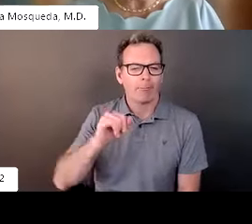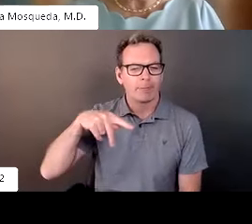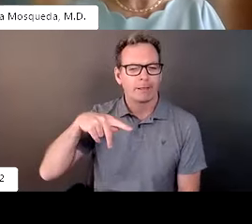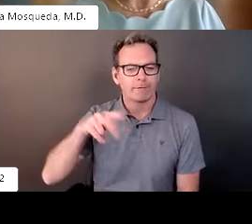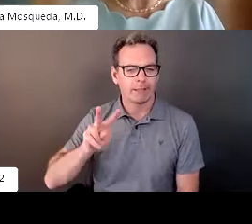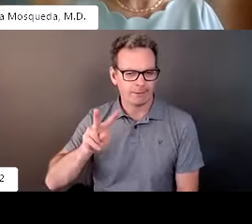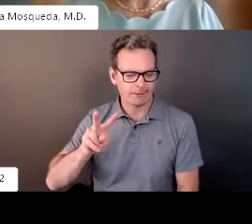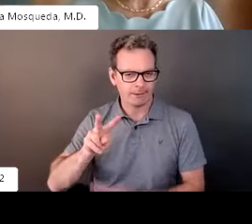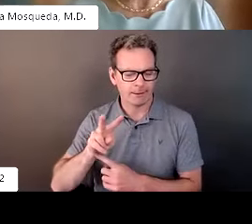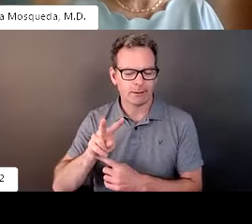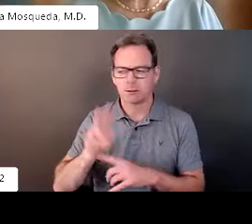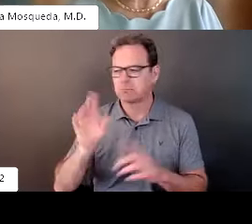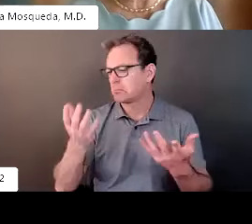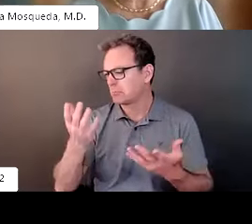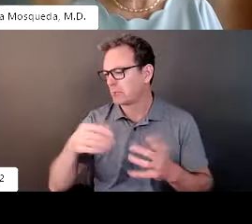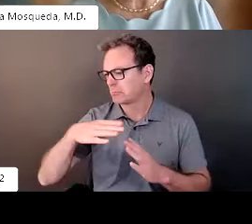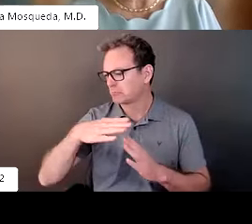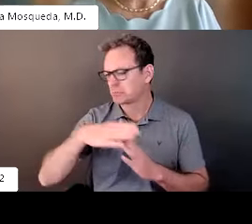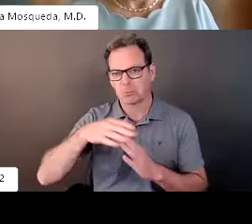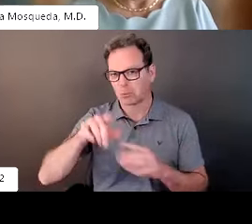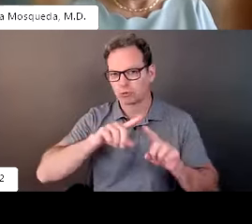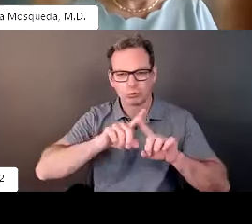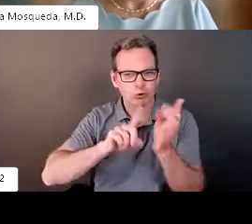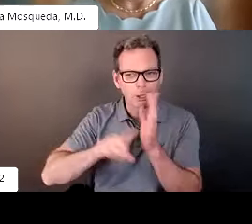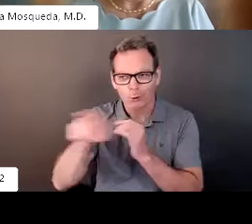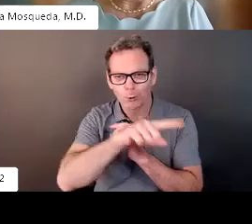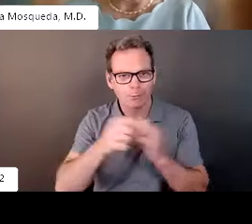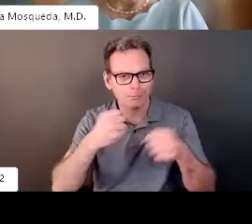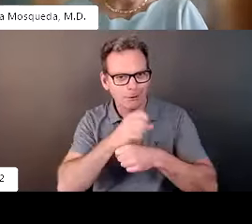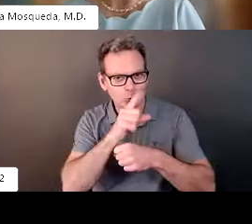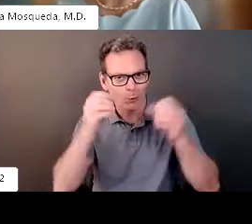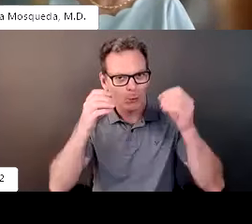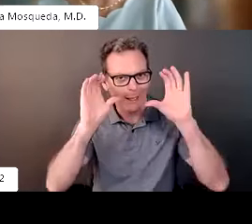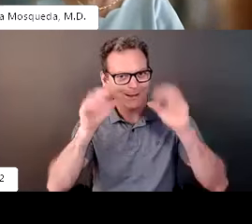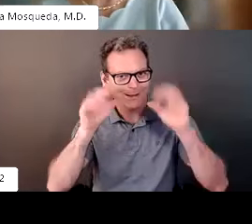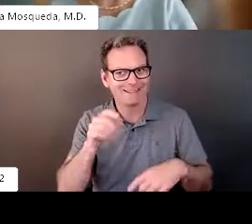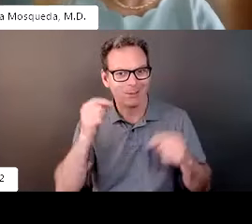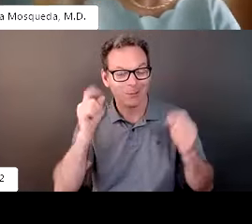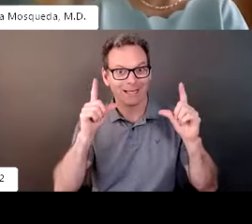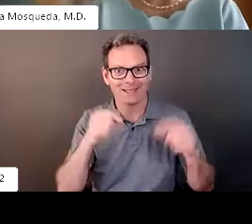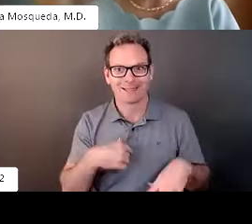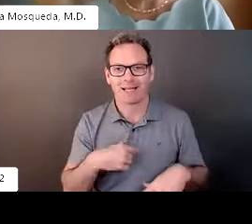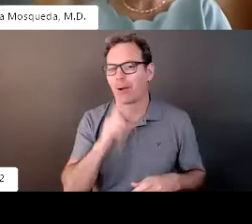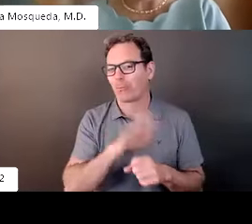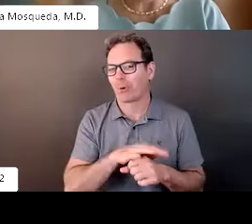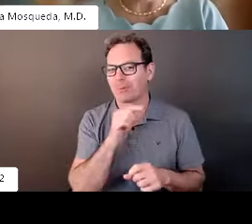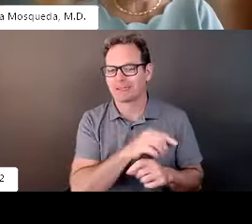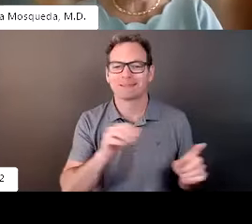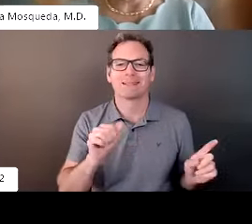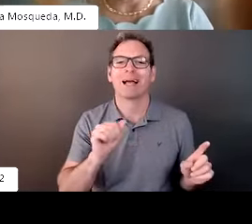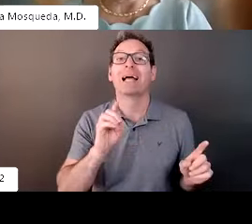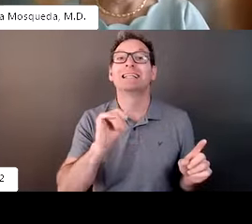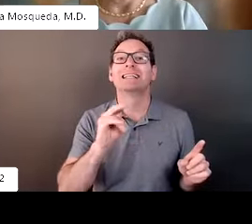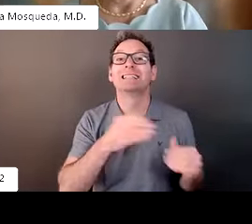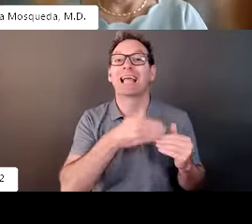let's just do another pause and see if you're still awake, because I promised Denise I wasn't going to put you to sleep before her